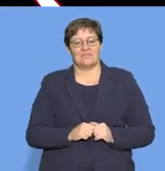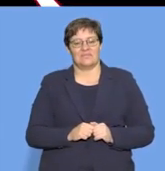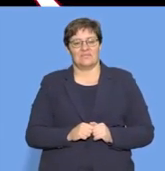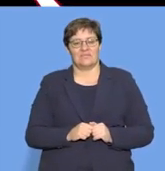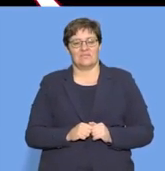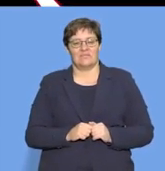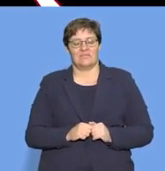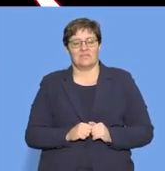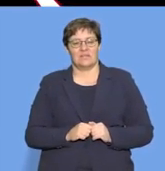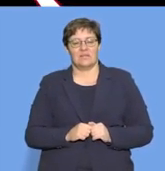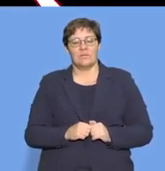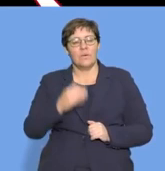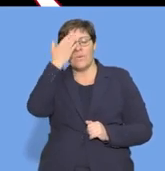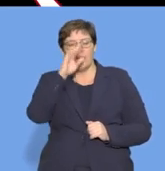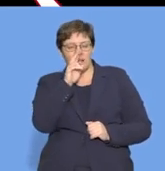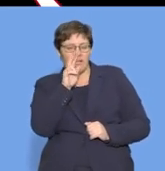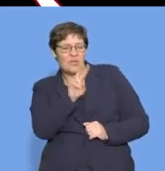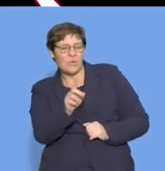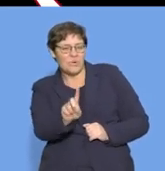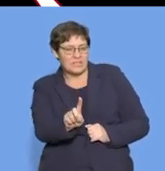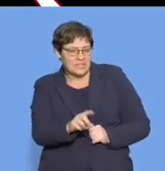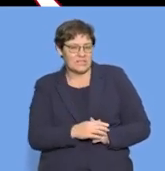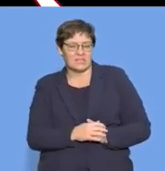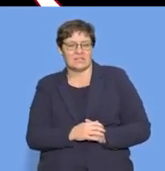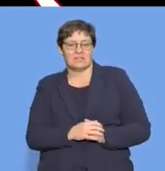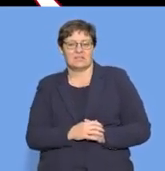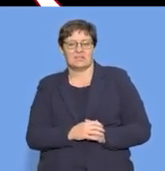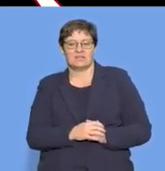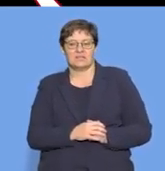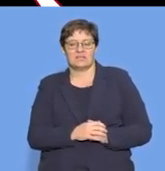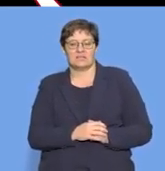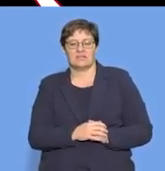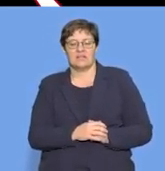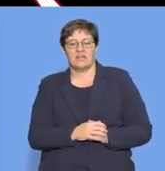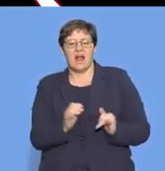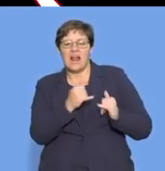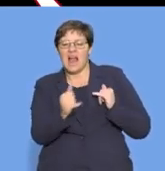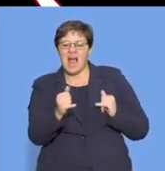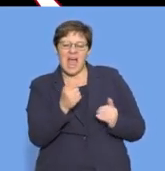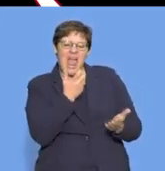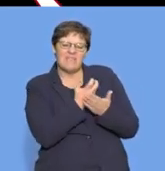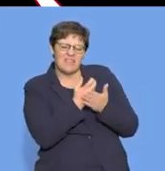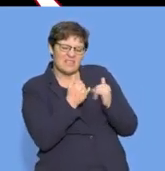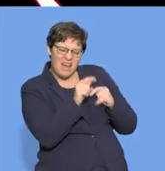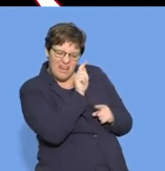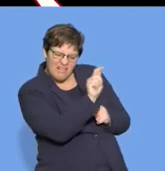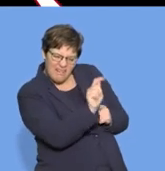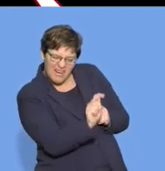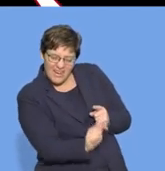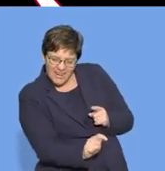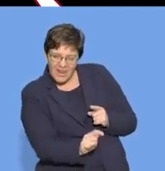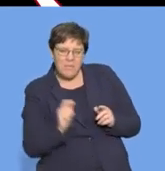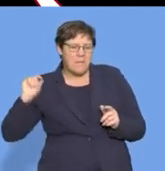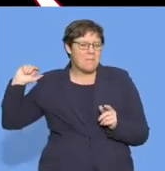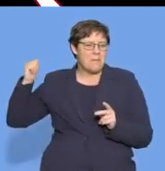Okay, so we're now going to have a look at our lines of evidence, and we're going to have a look specifically